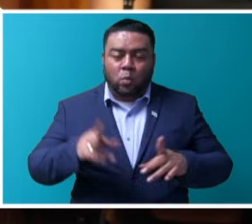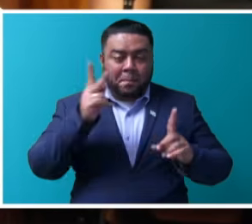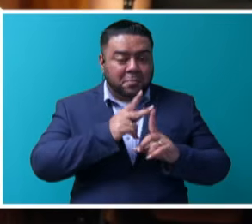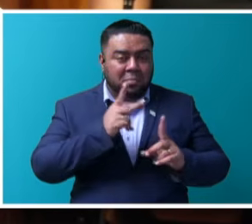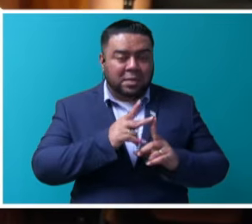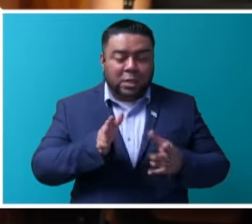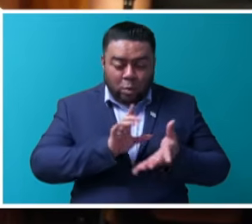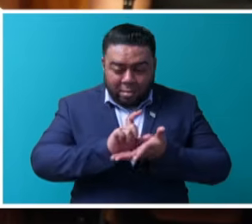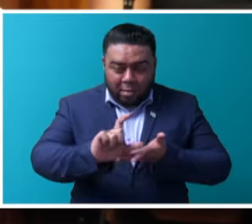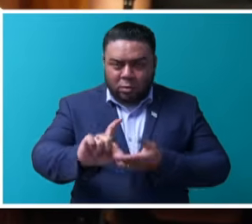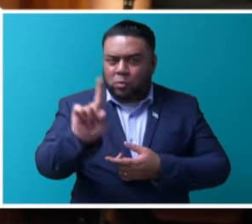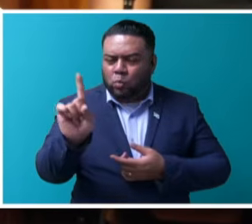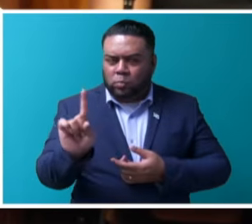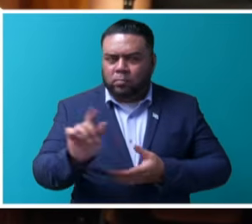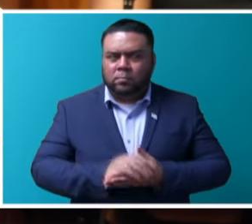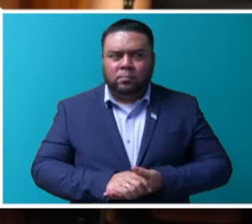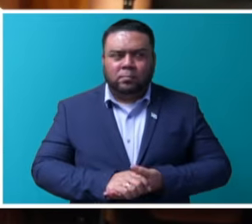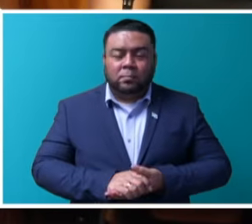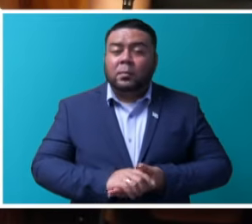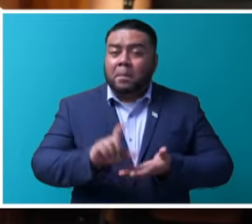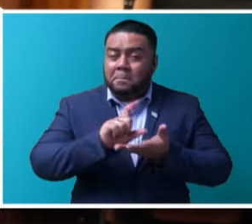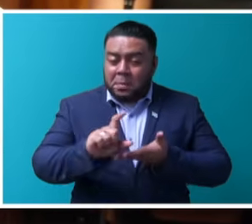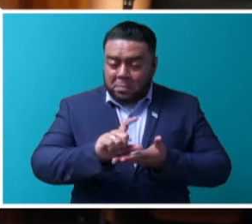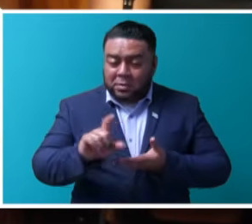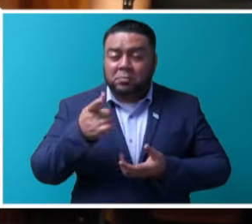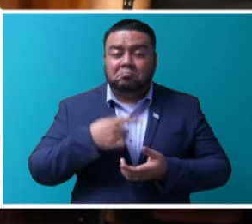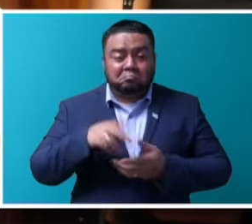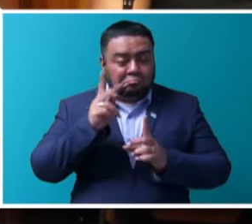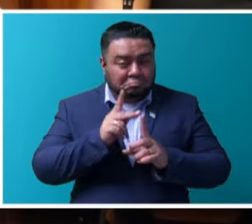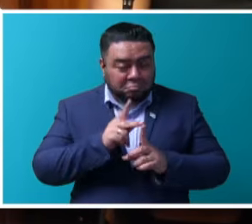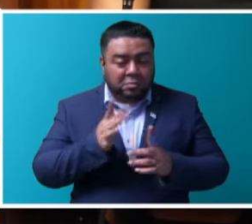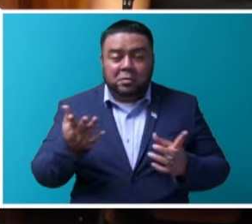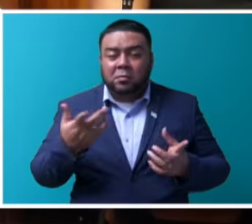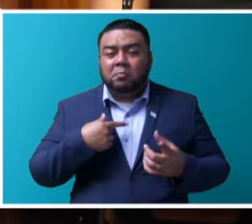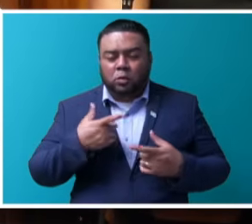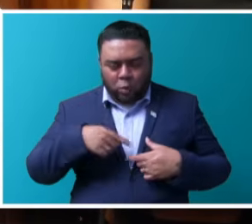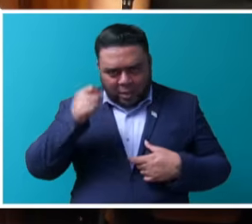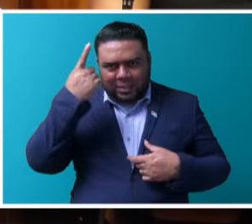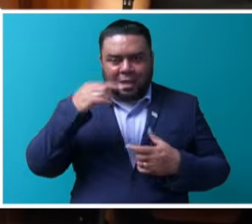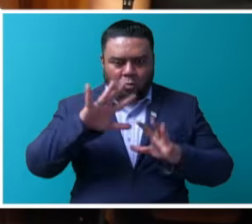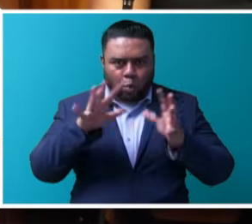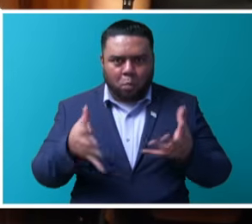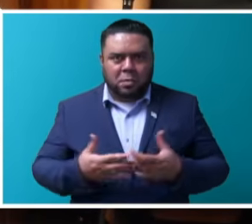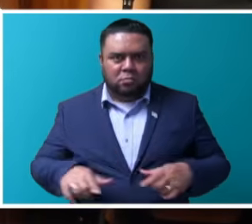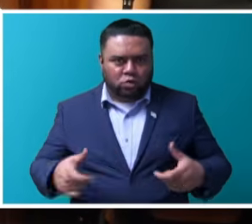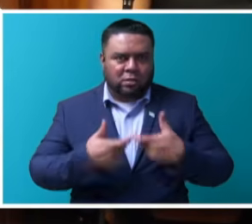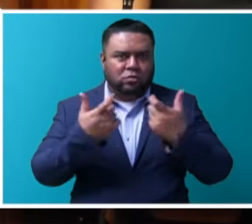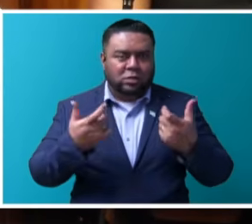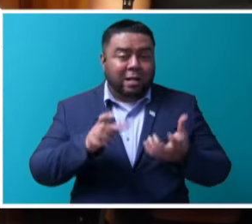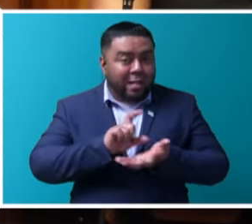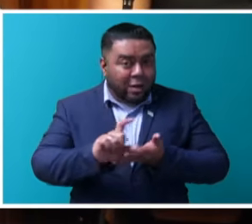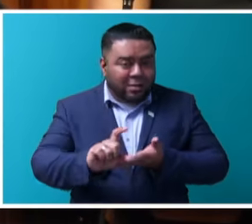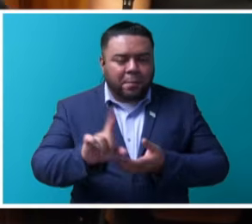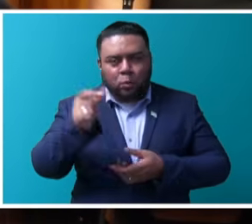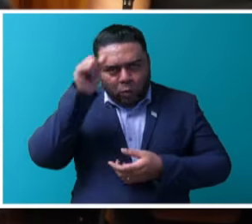and with clarity. Purpose because we understand the scale of the global challenges. Clarity because we know